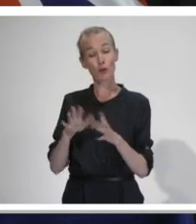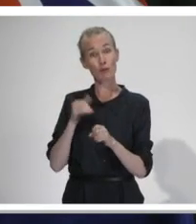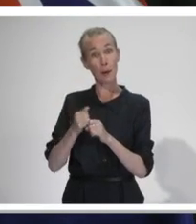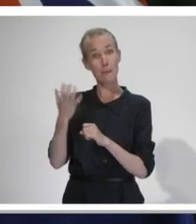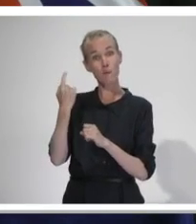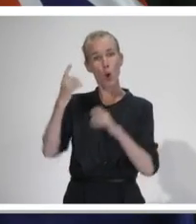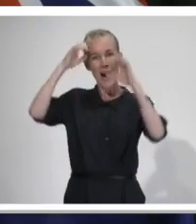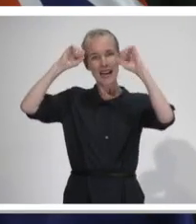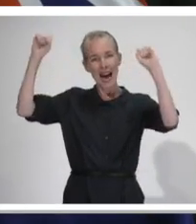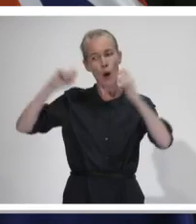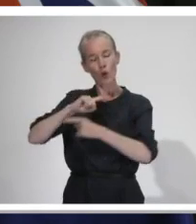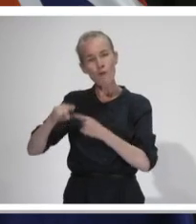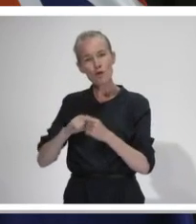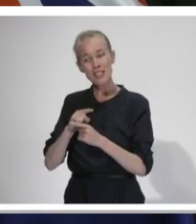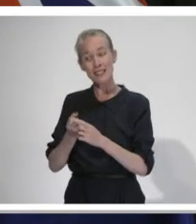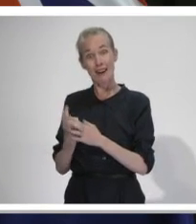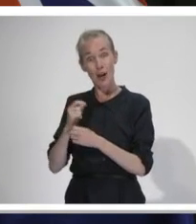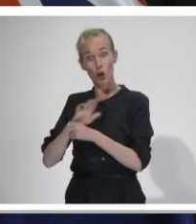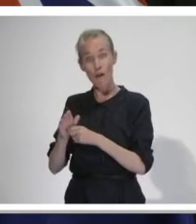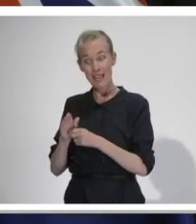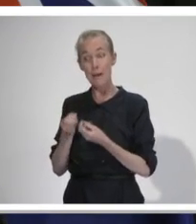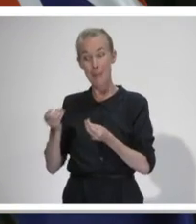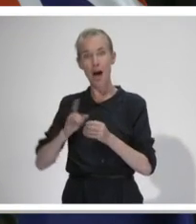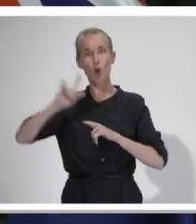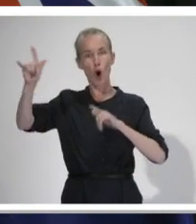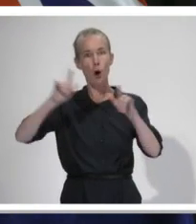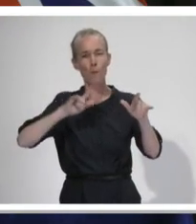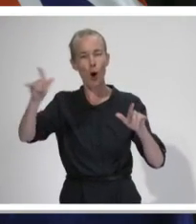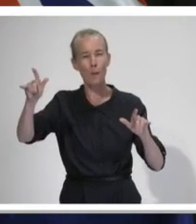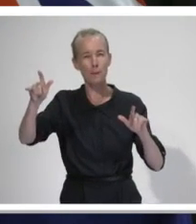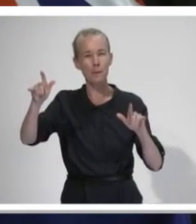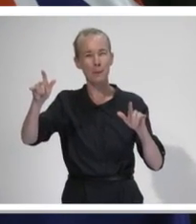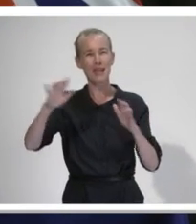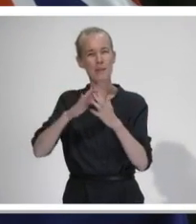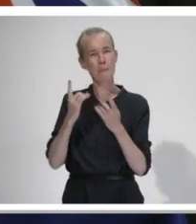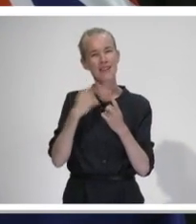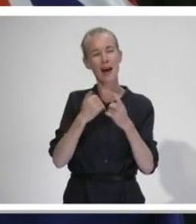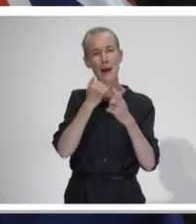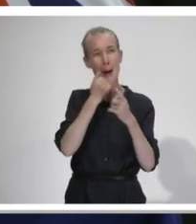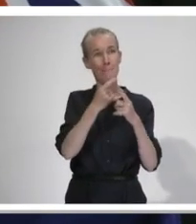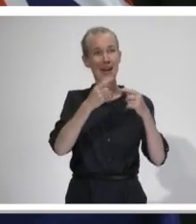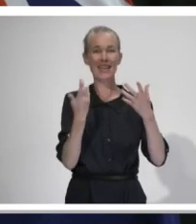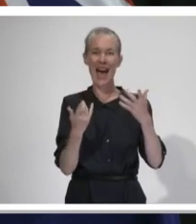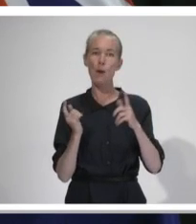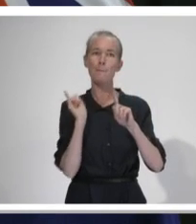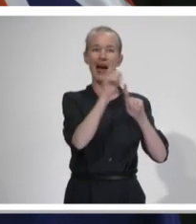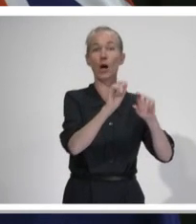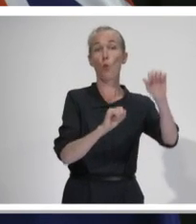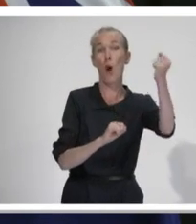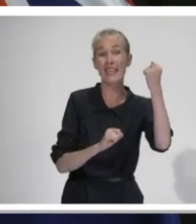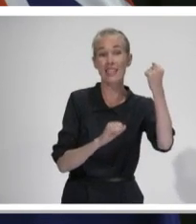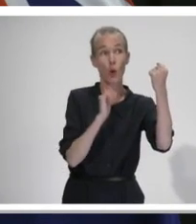region per se. Yep. So just on health inequities, how confident are you